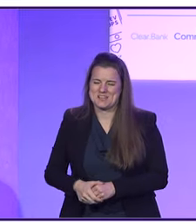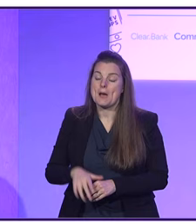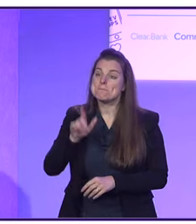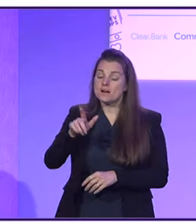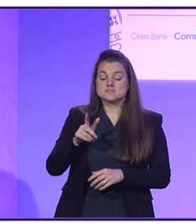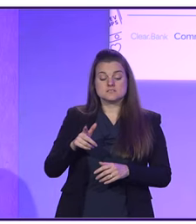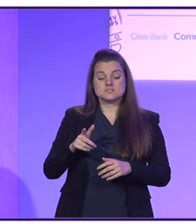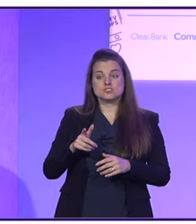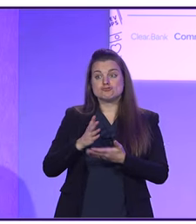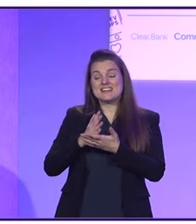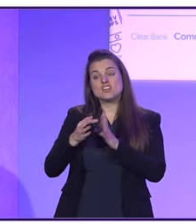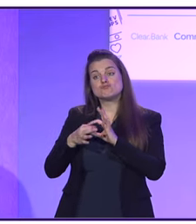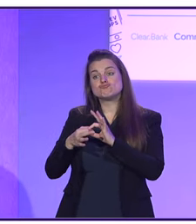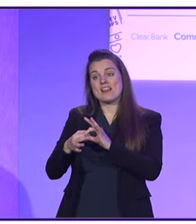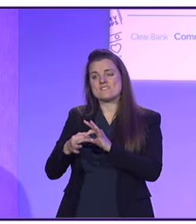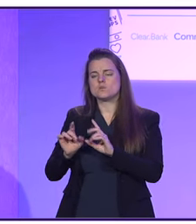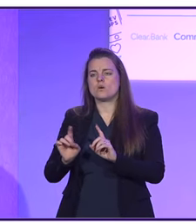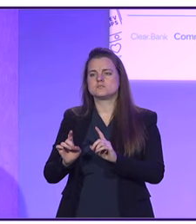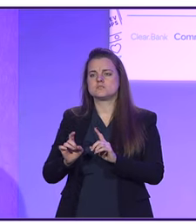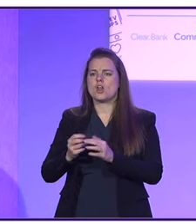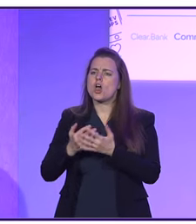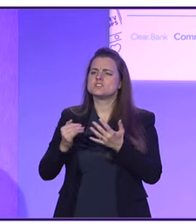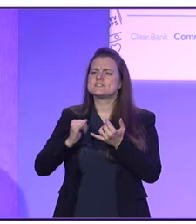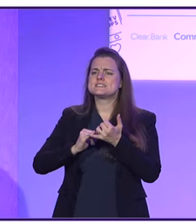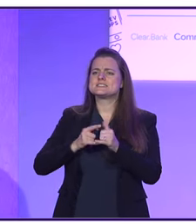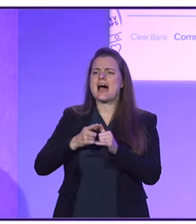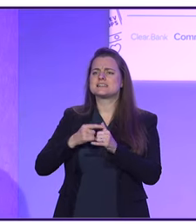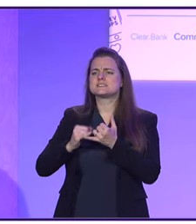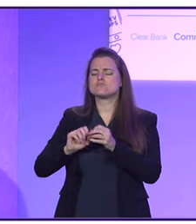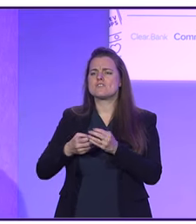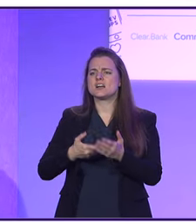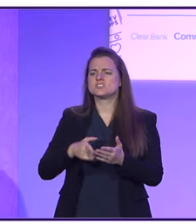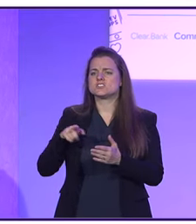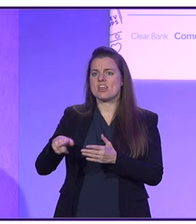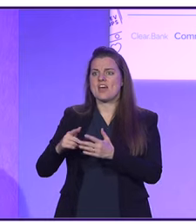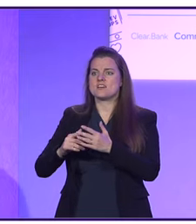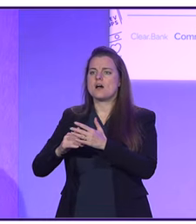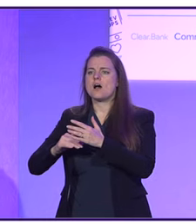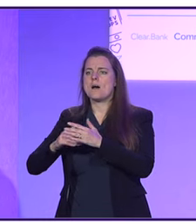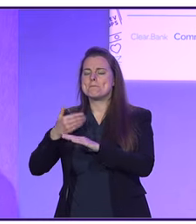common, but the really relevant thing here is lots of SaaS providers will bill by the amount of alarms you have.